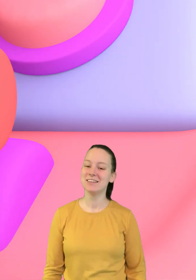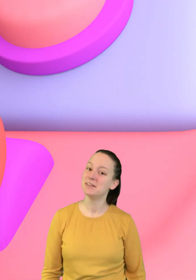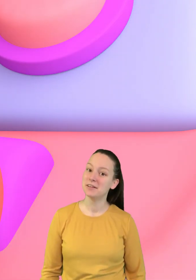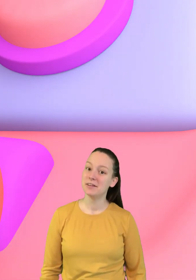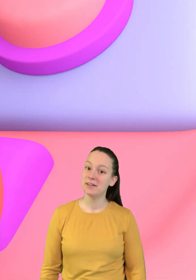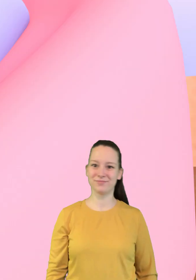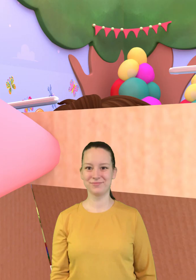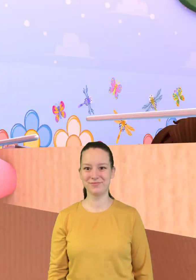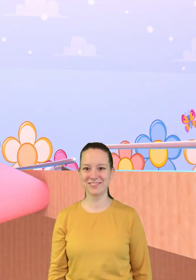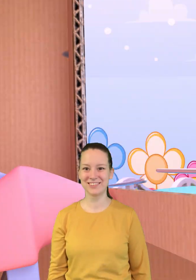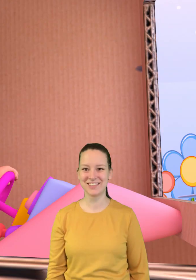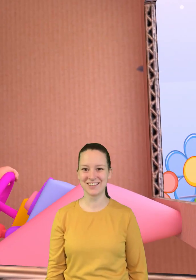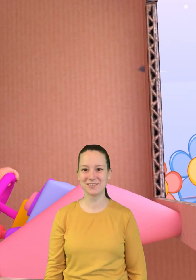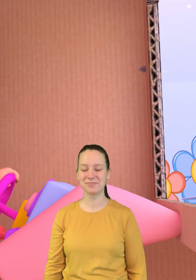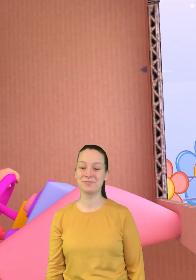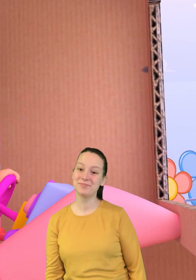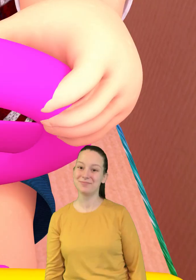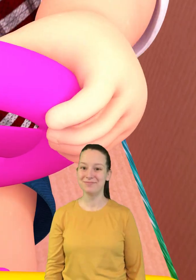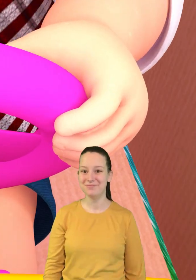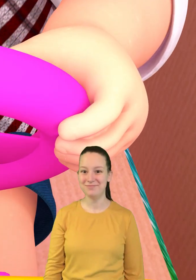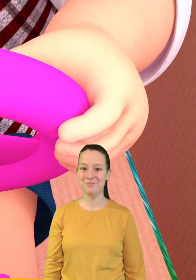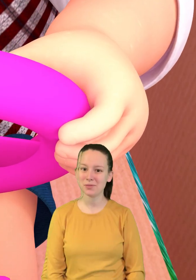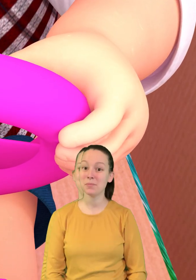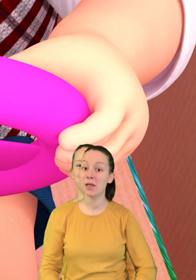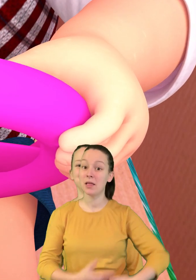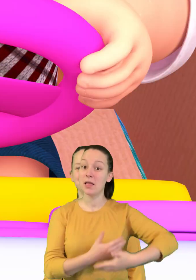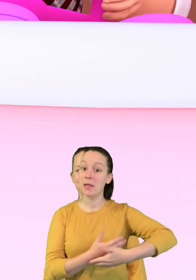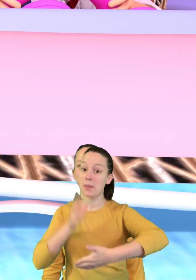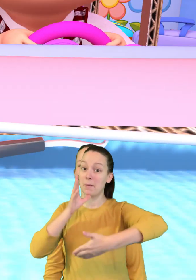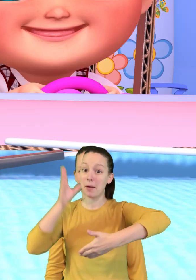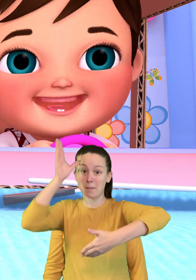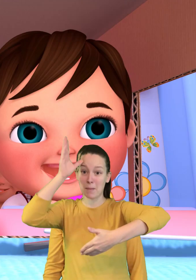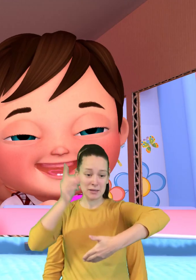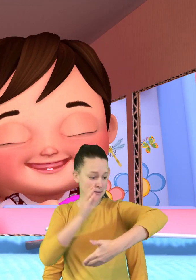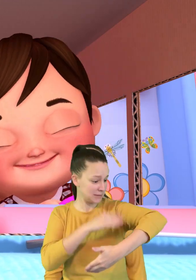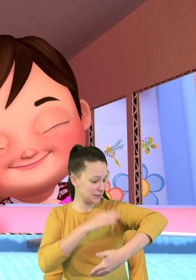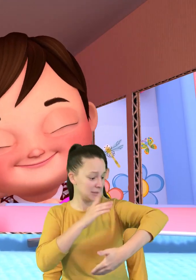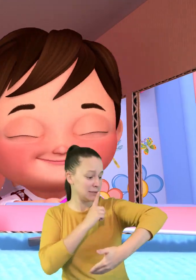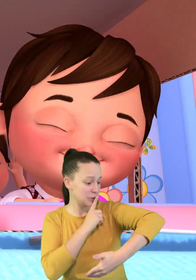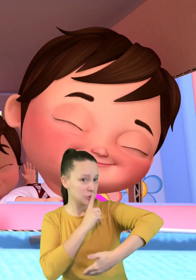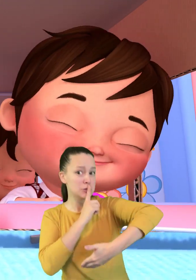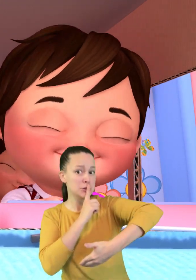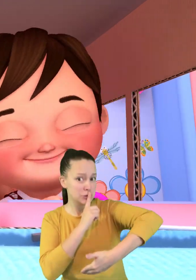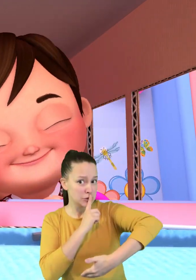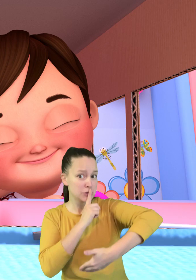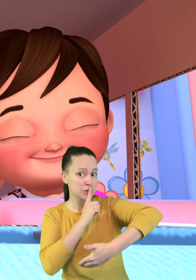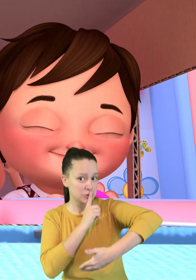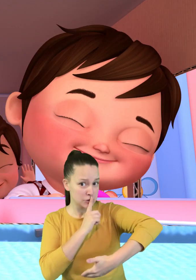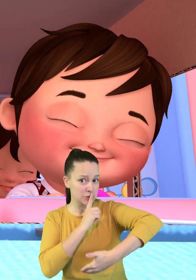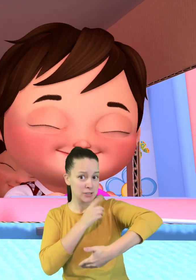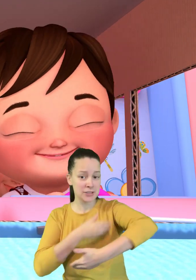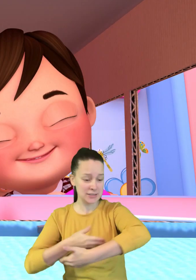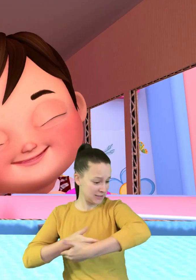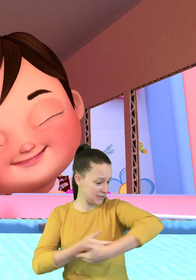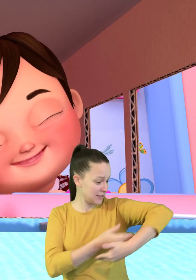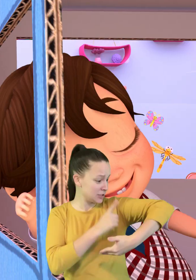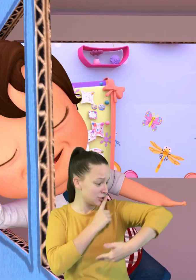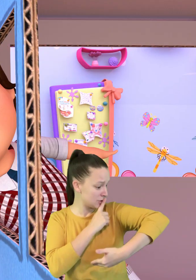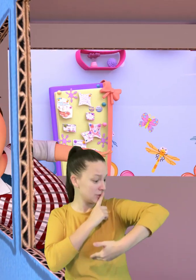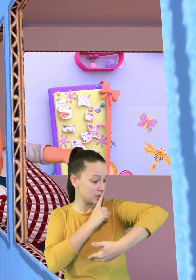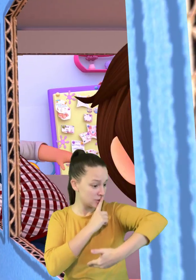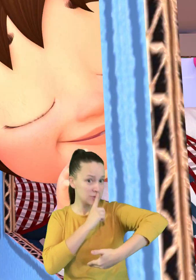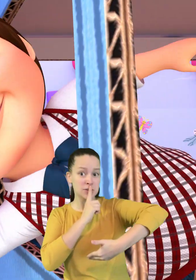thank you the people on the bus go wave wave